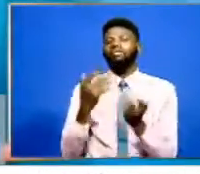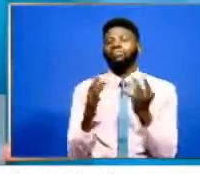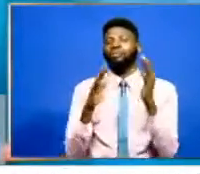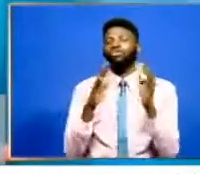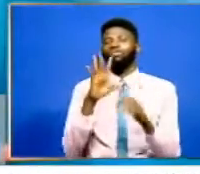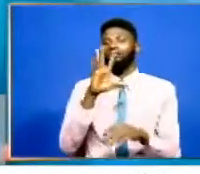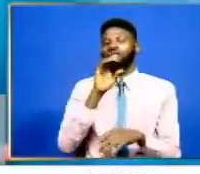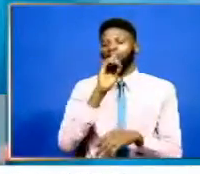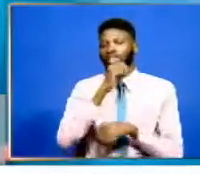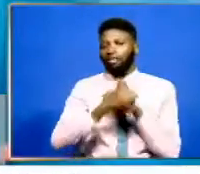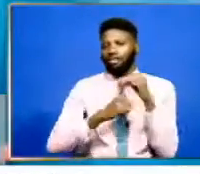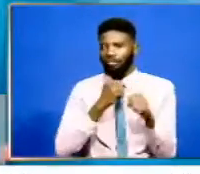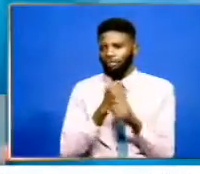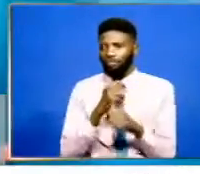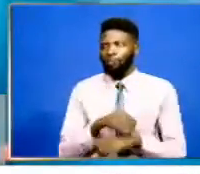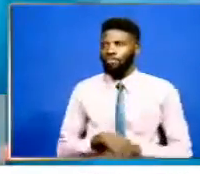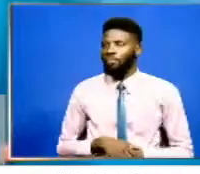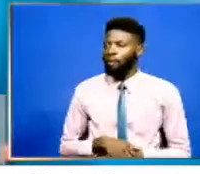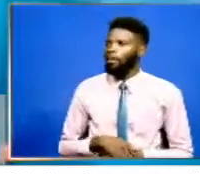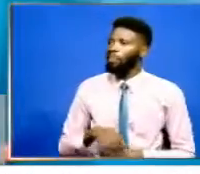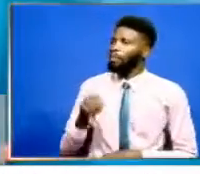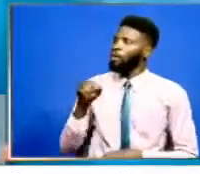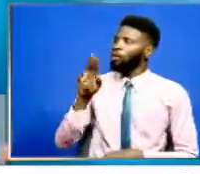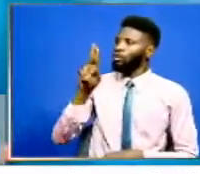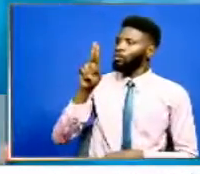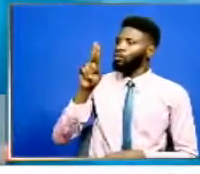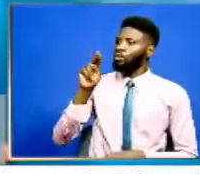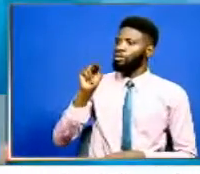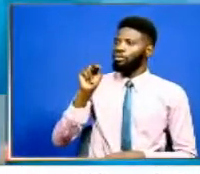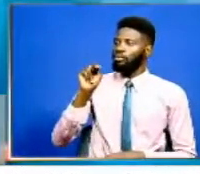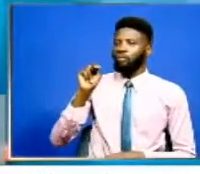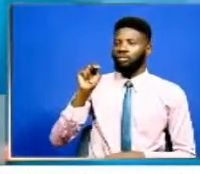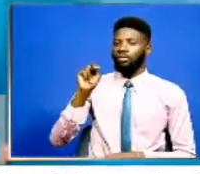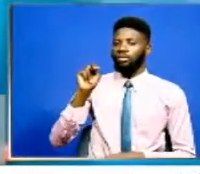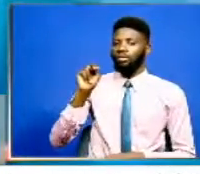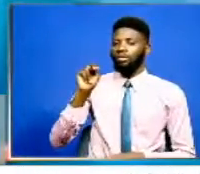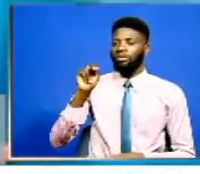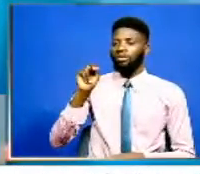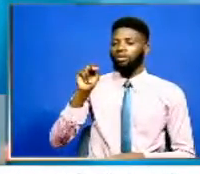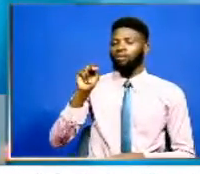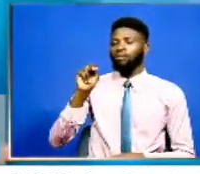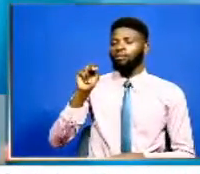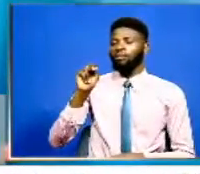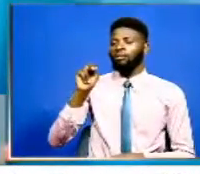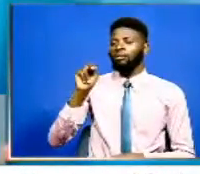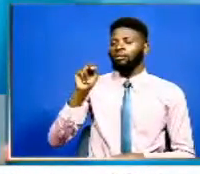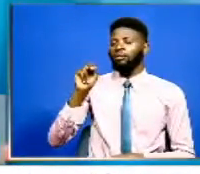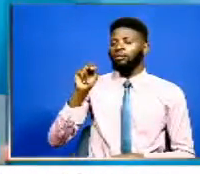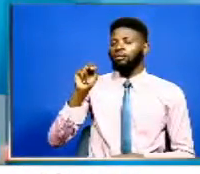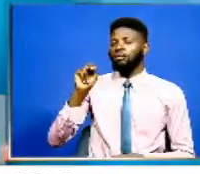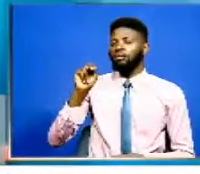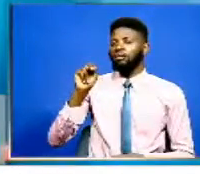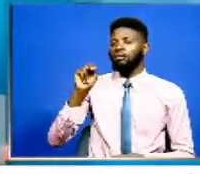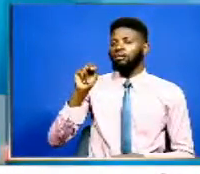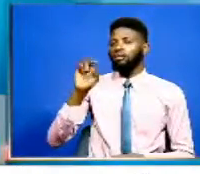Yes, the United Nations Environment Program, the United Nations